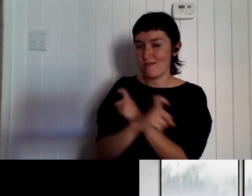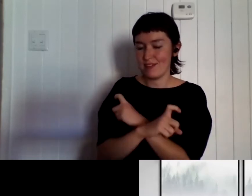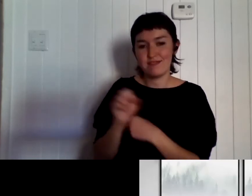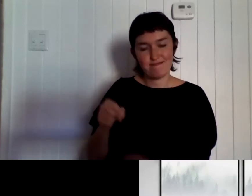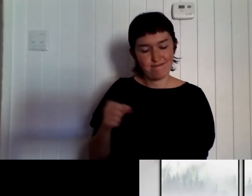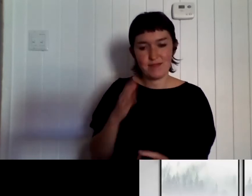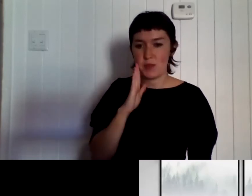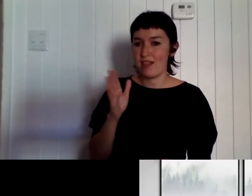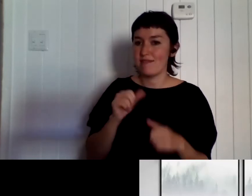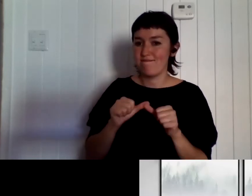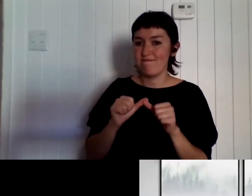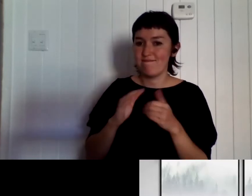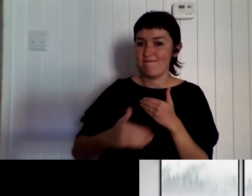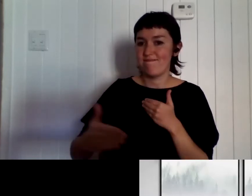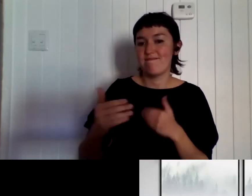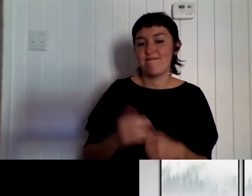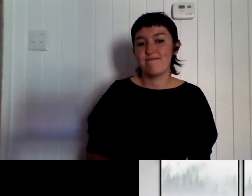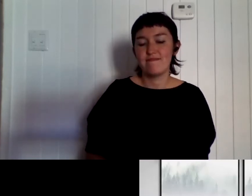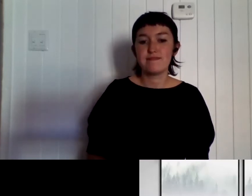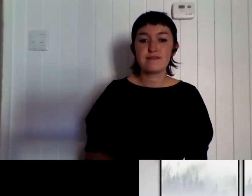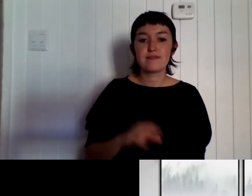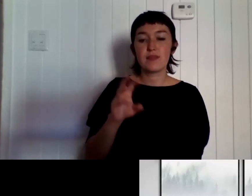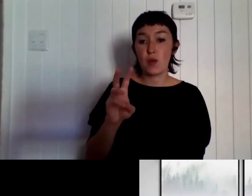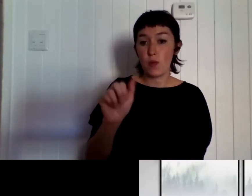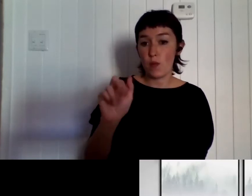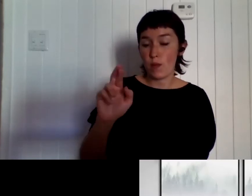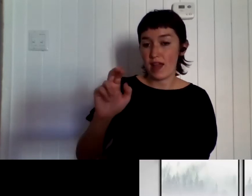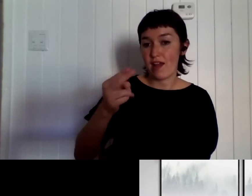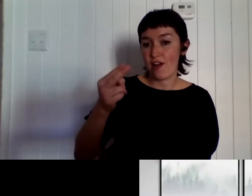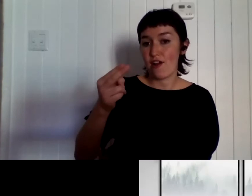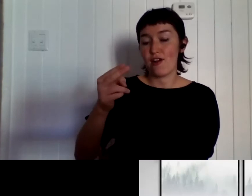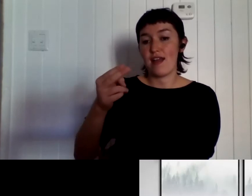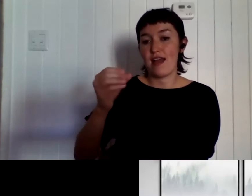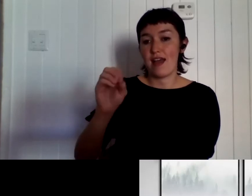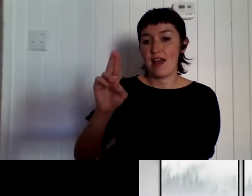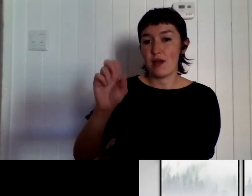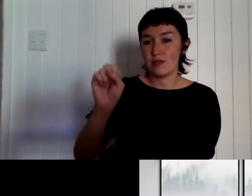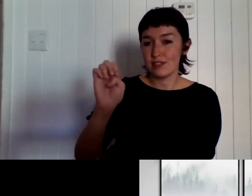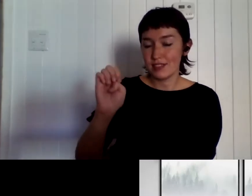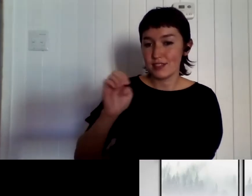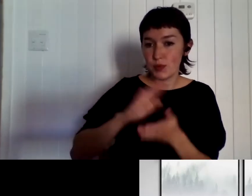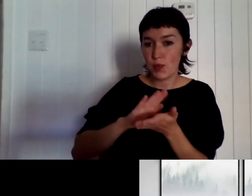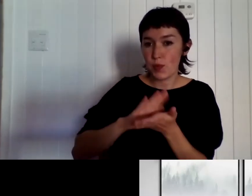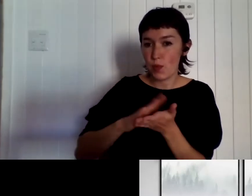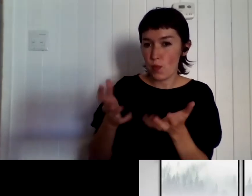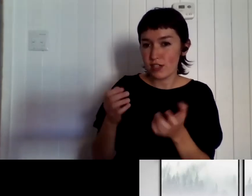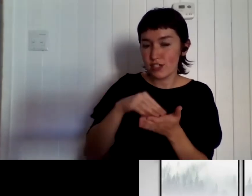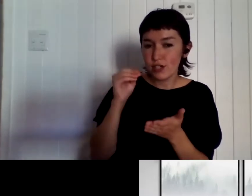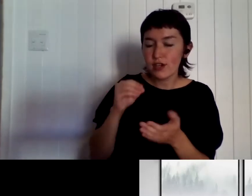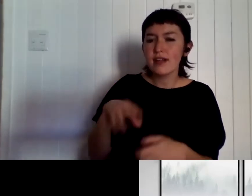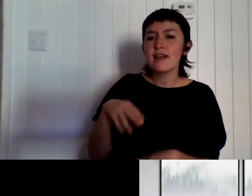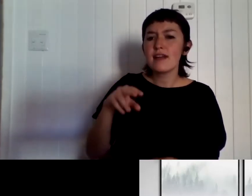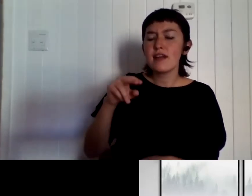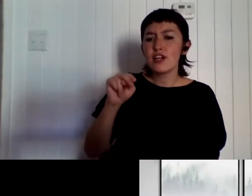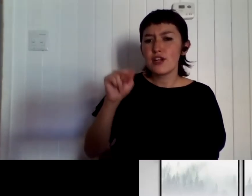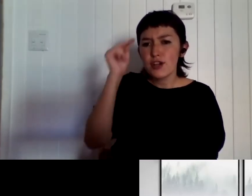sure. Warehouse School wants to know, could you talk a little bit about neuroplasticity and what it is and what it all means for our 3rd to